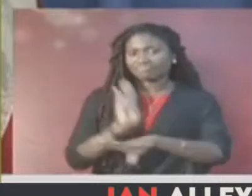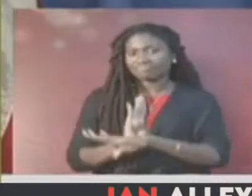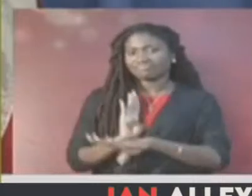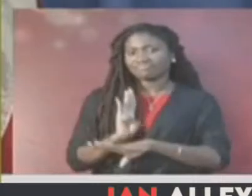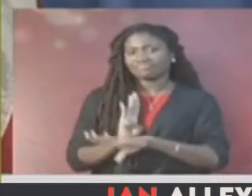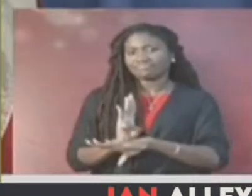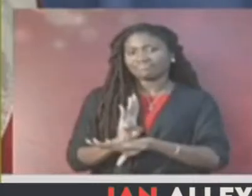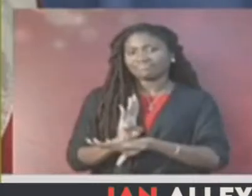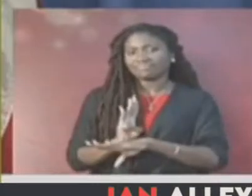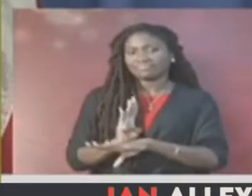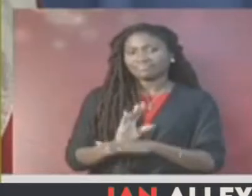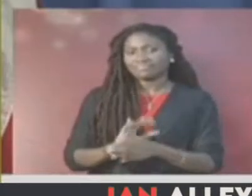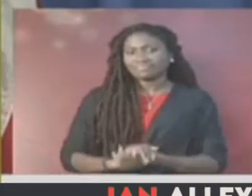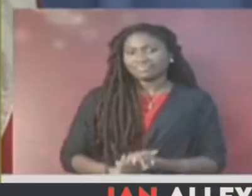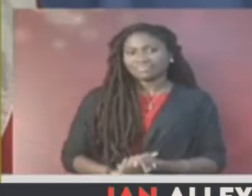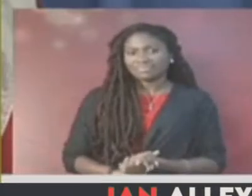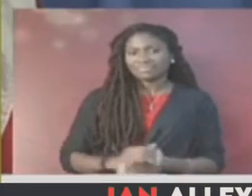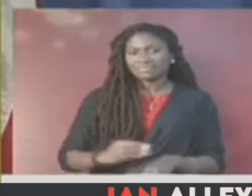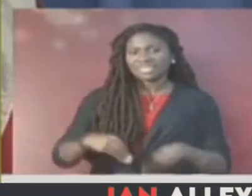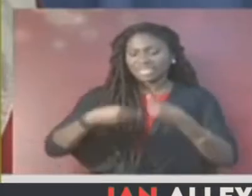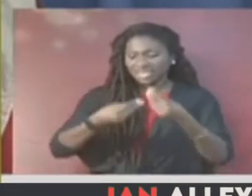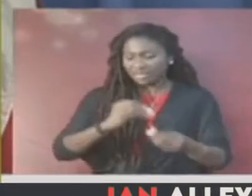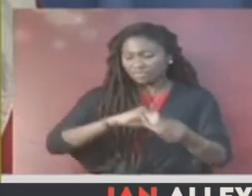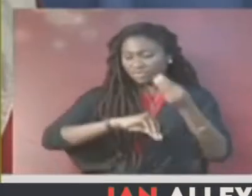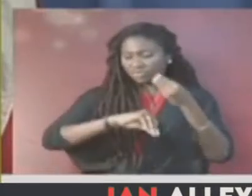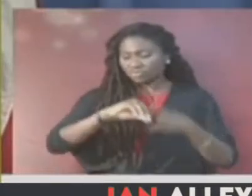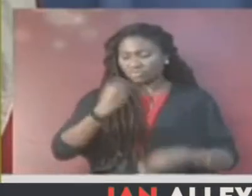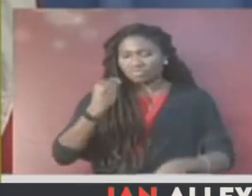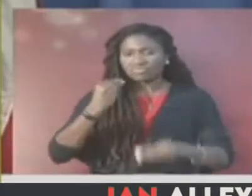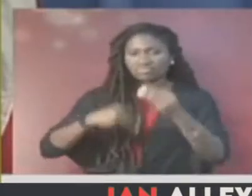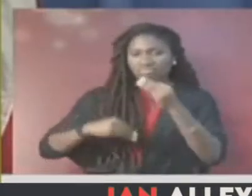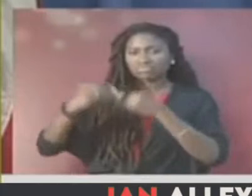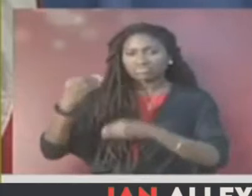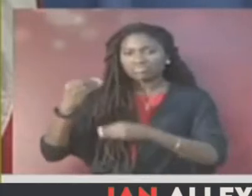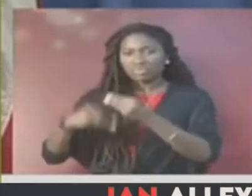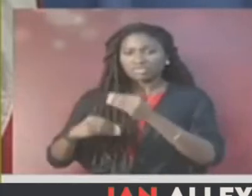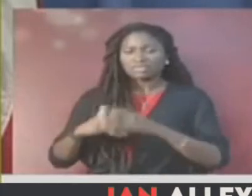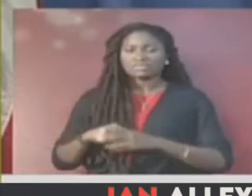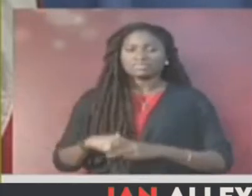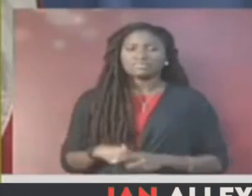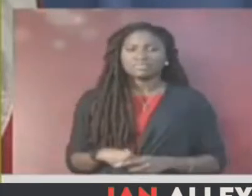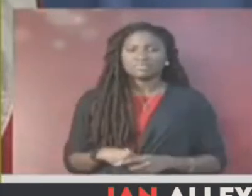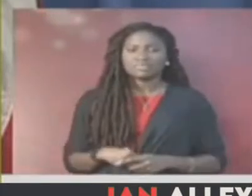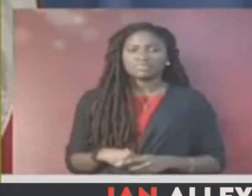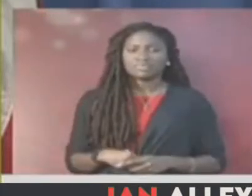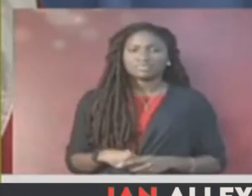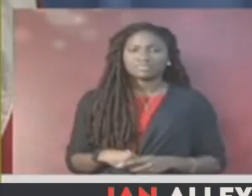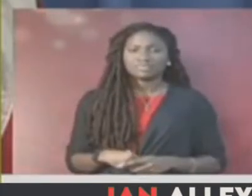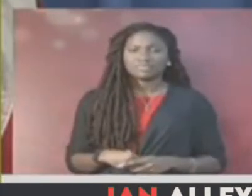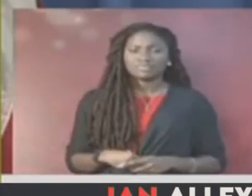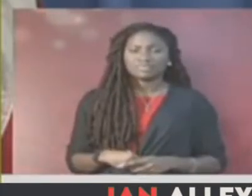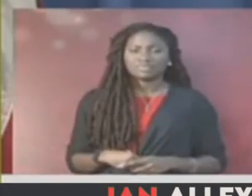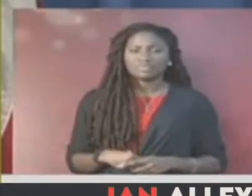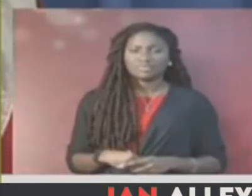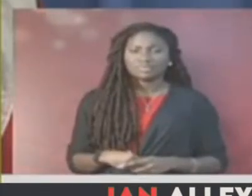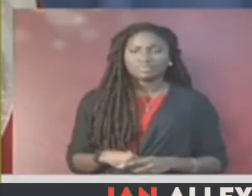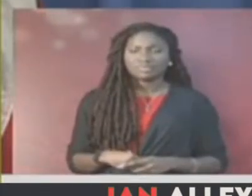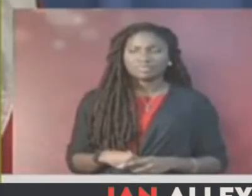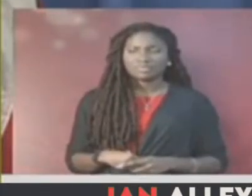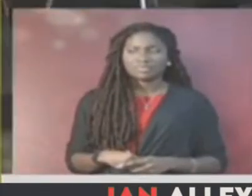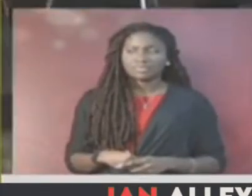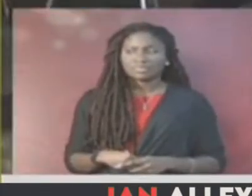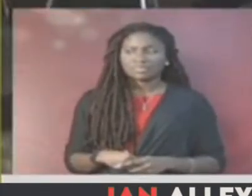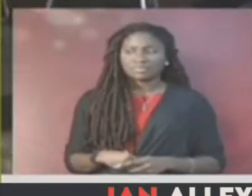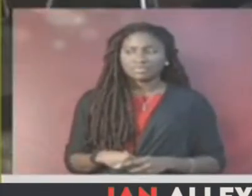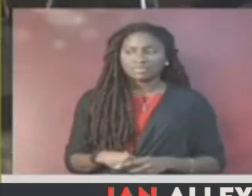payroll. And the other groupings are people who will gather for other purposes. Do you think private